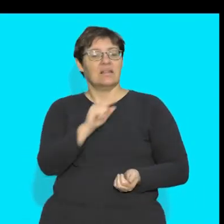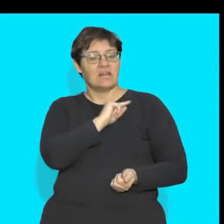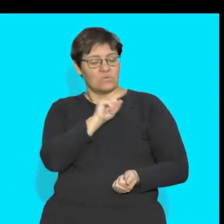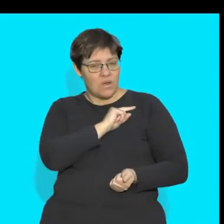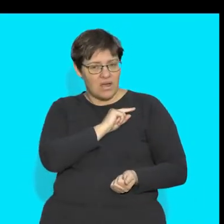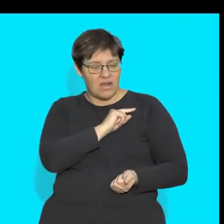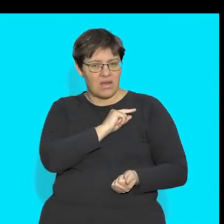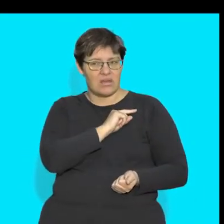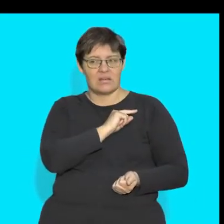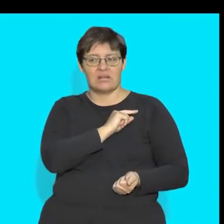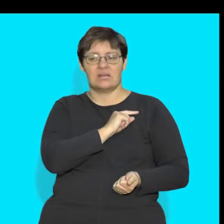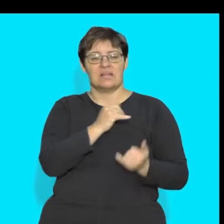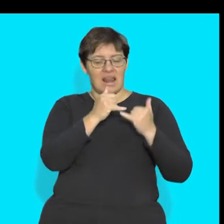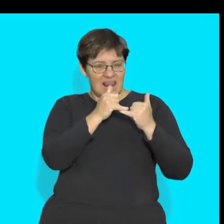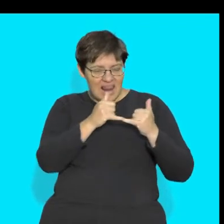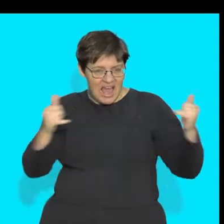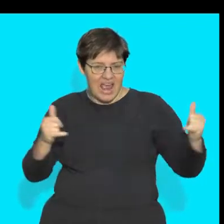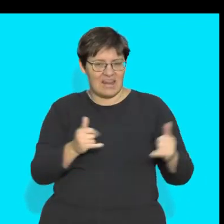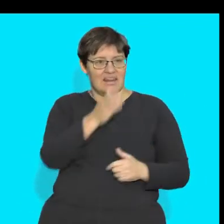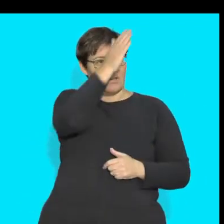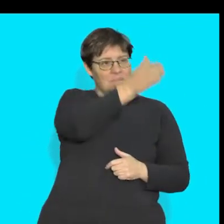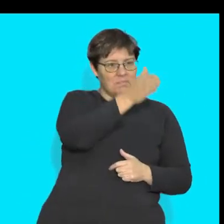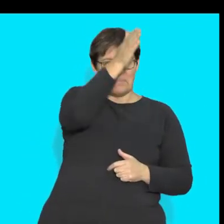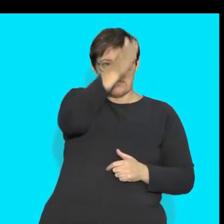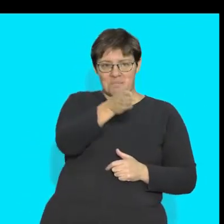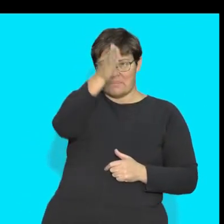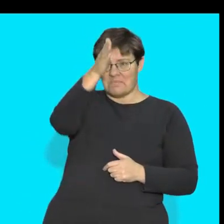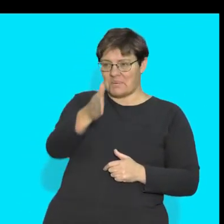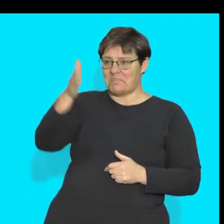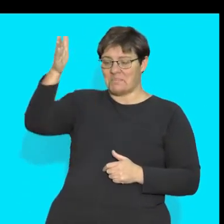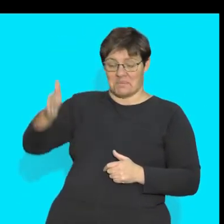a line emission spectrum. The last one I